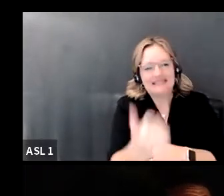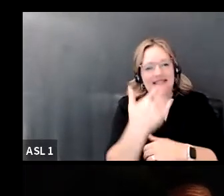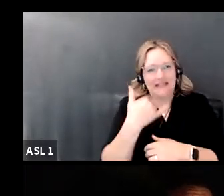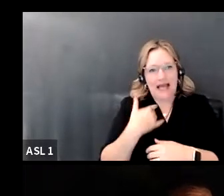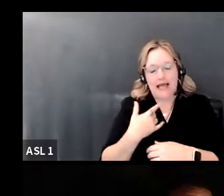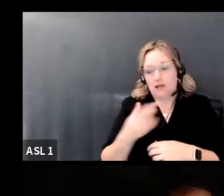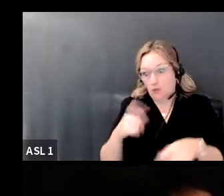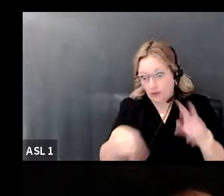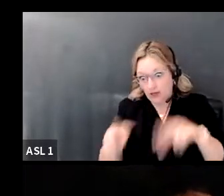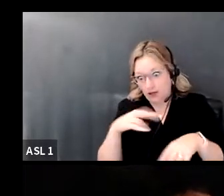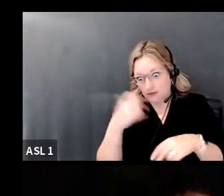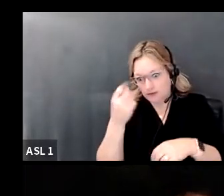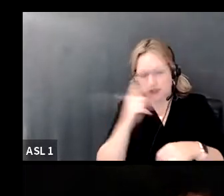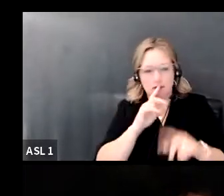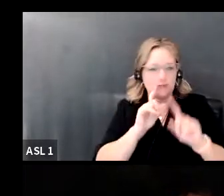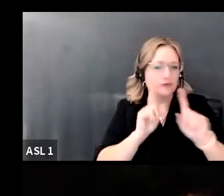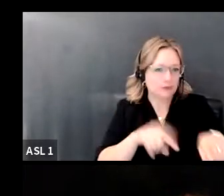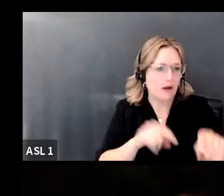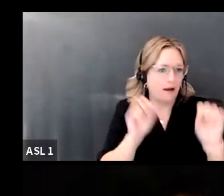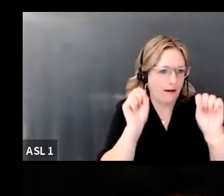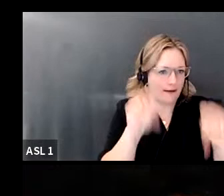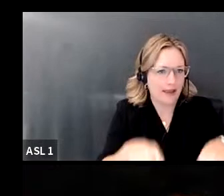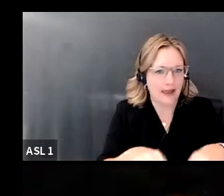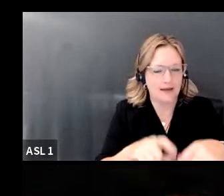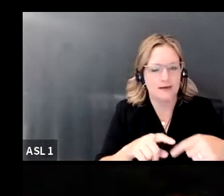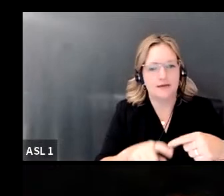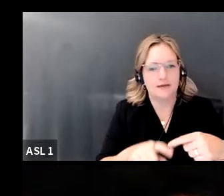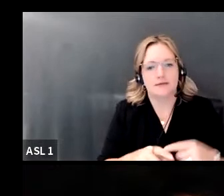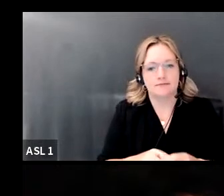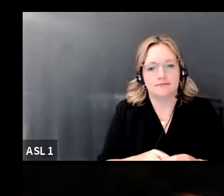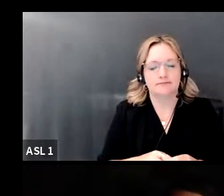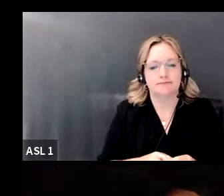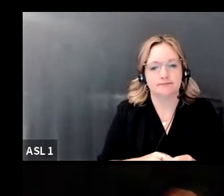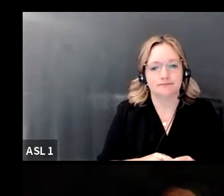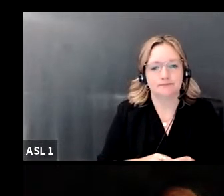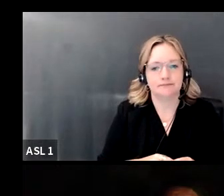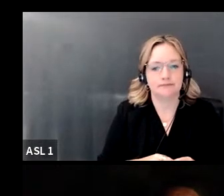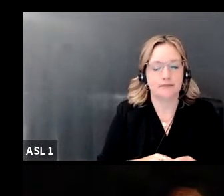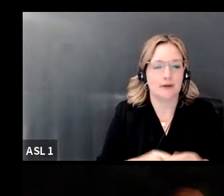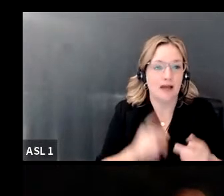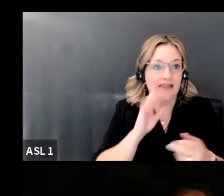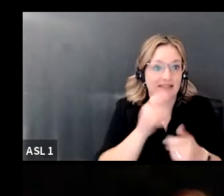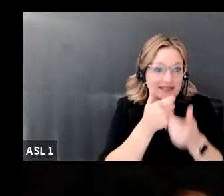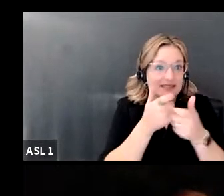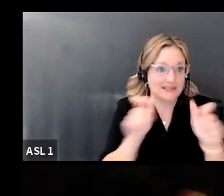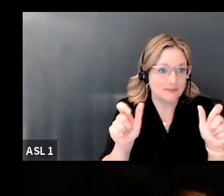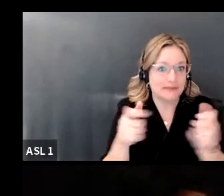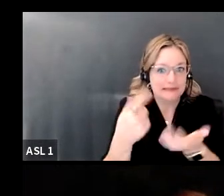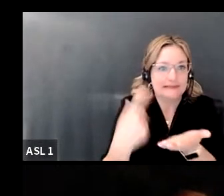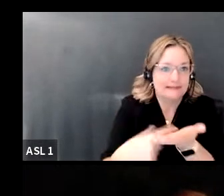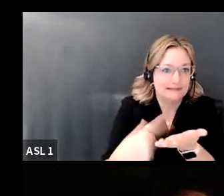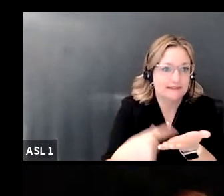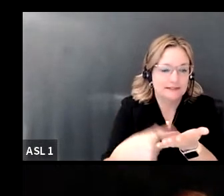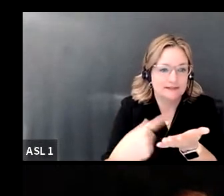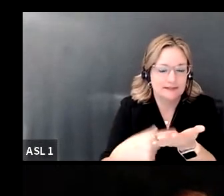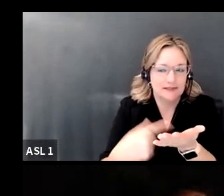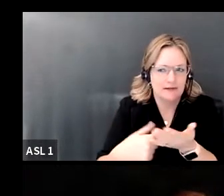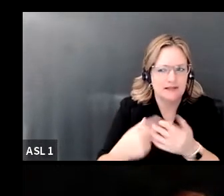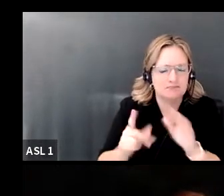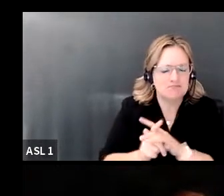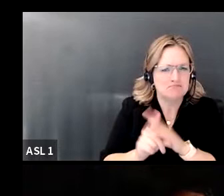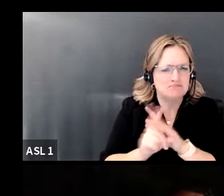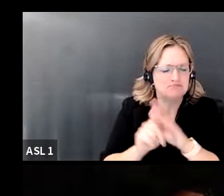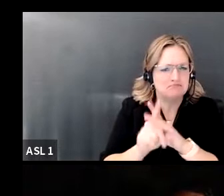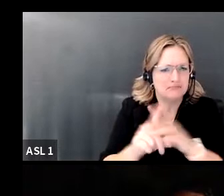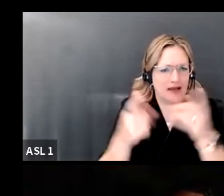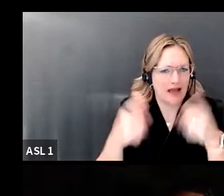them probably for a bigger discussion that the sports need to have needs to have on an ongoing basis it's come up a couple of times today but really not as